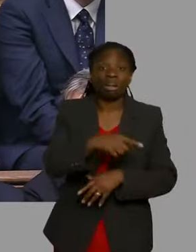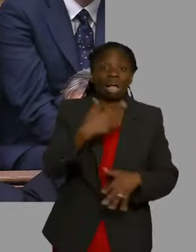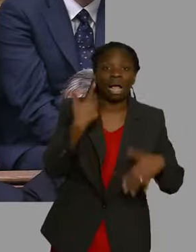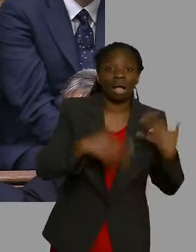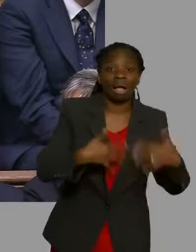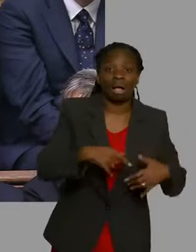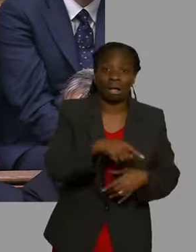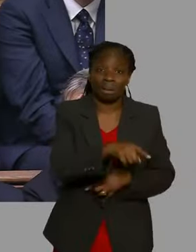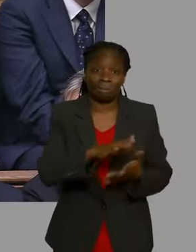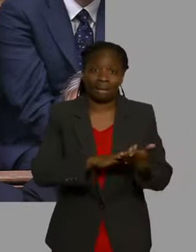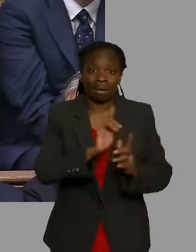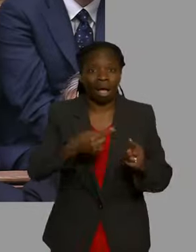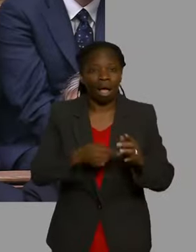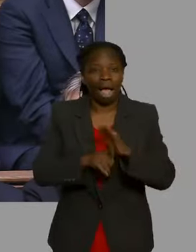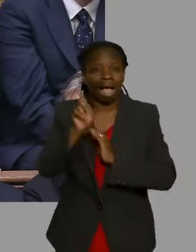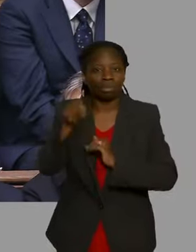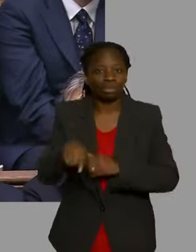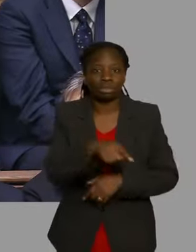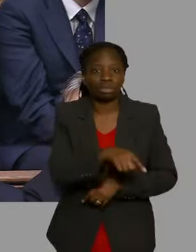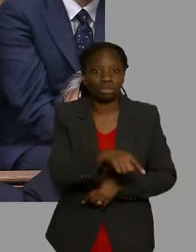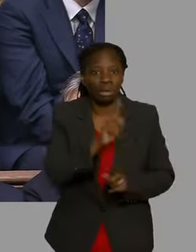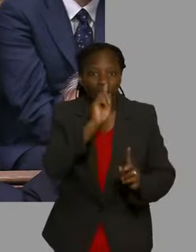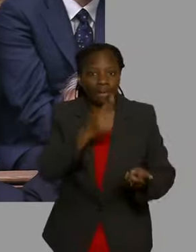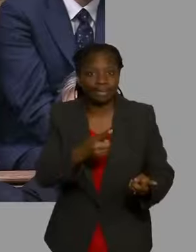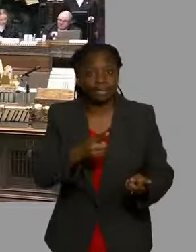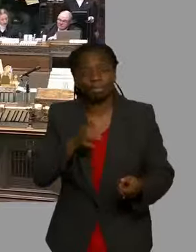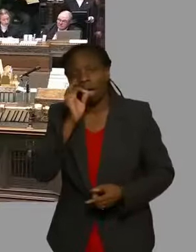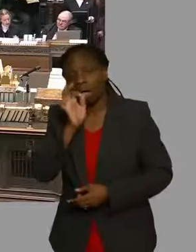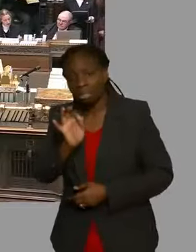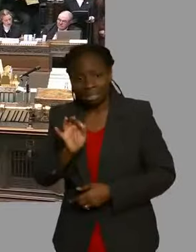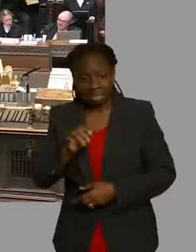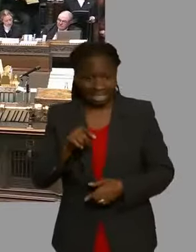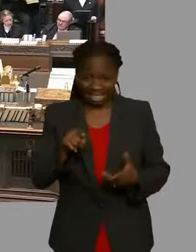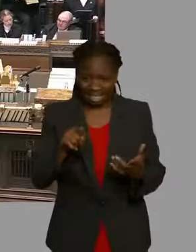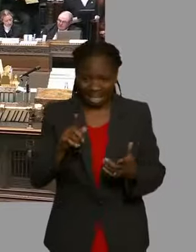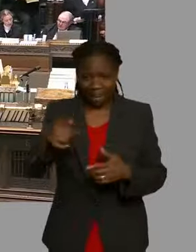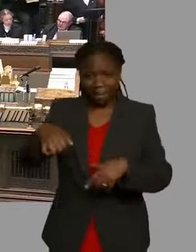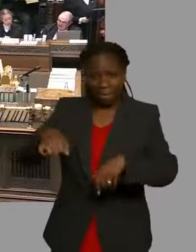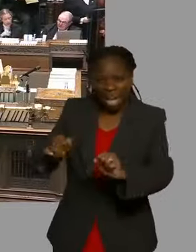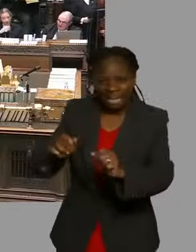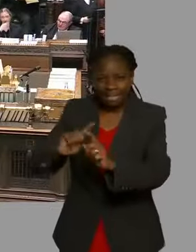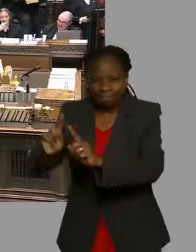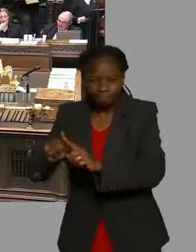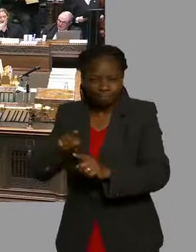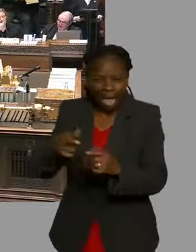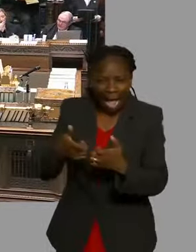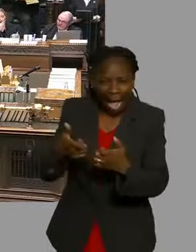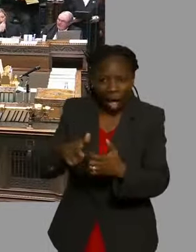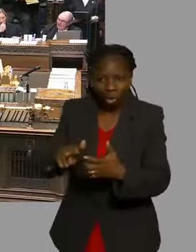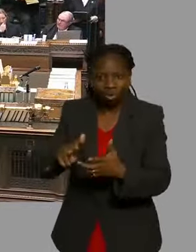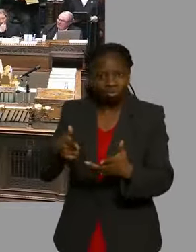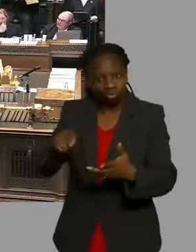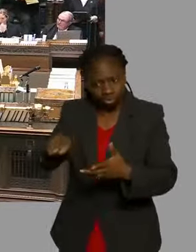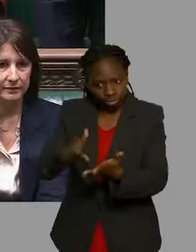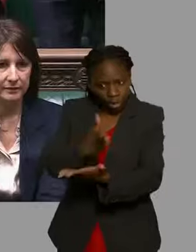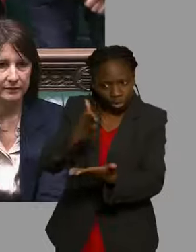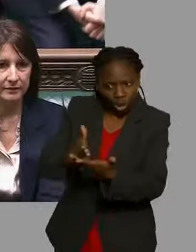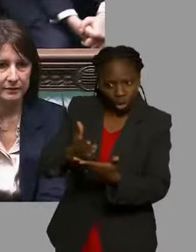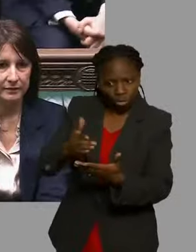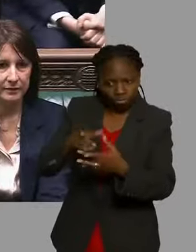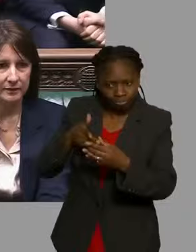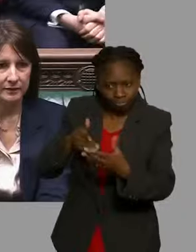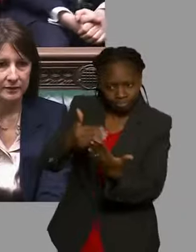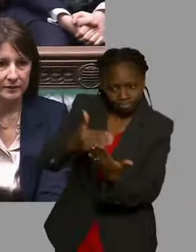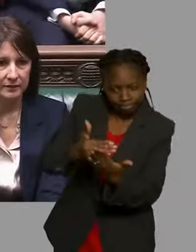being taken to smash the bikes and put police back on our streets? Well, I'm glad she's raised this, because off-road